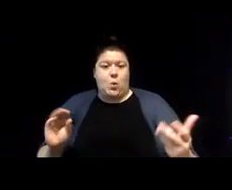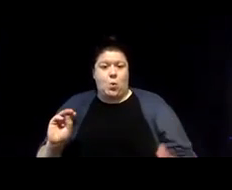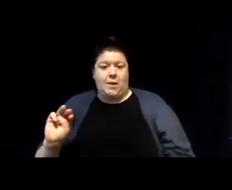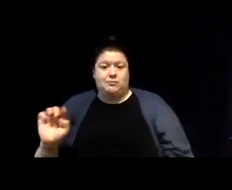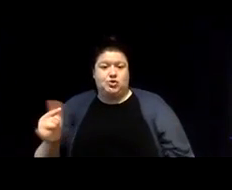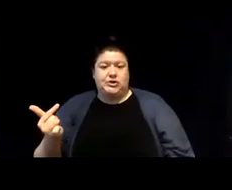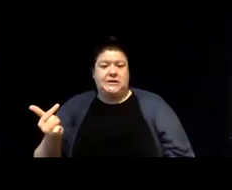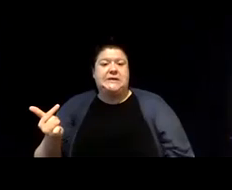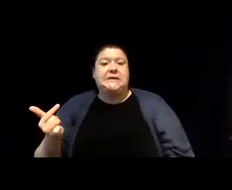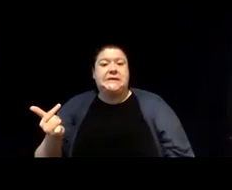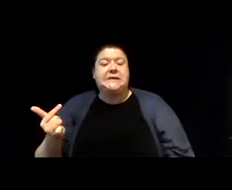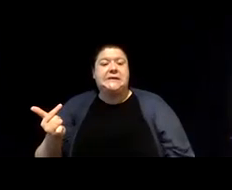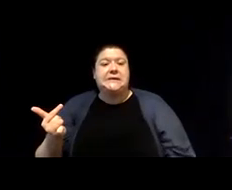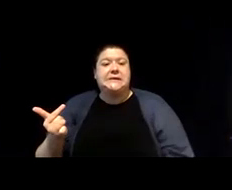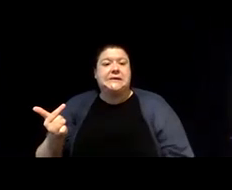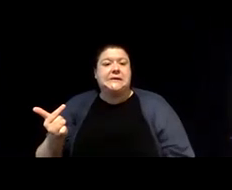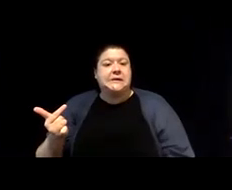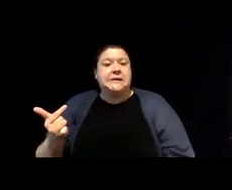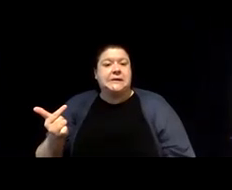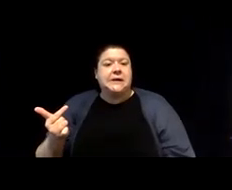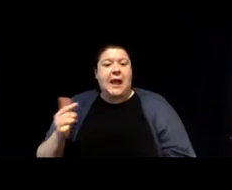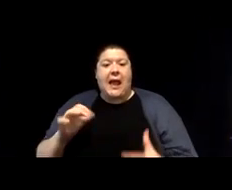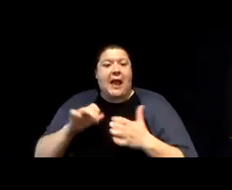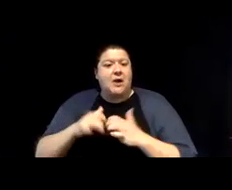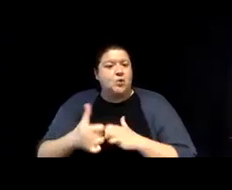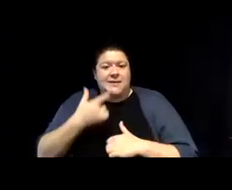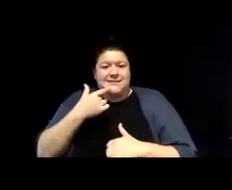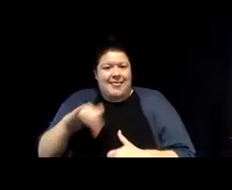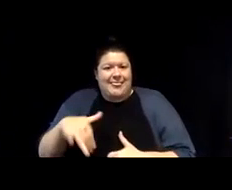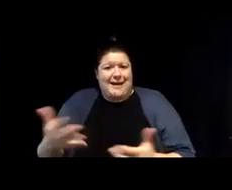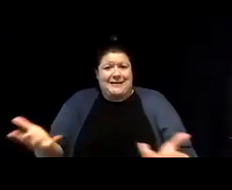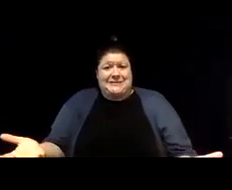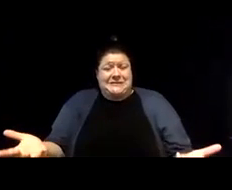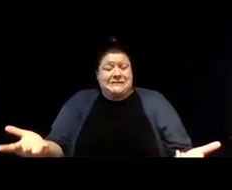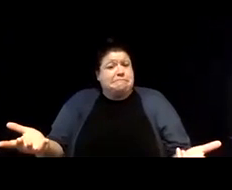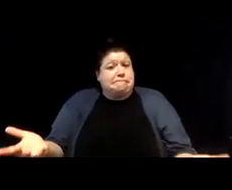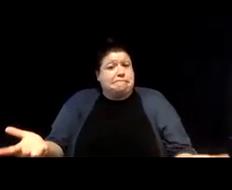what, how do I say that? Because,